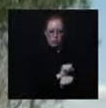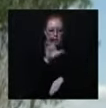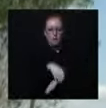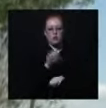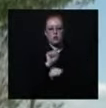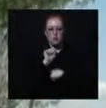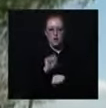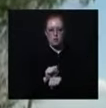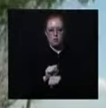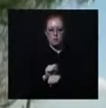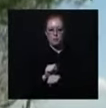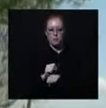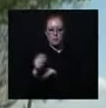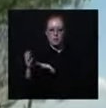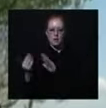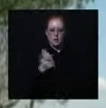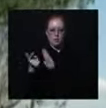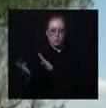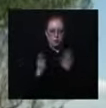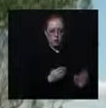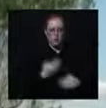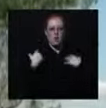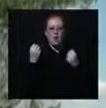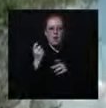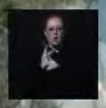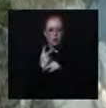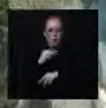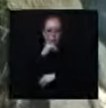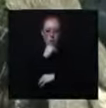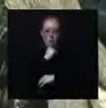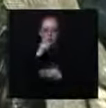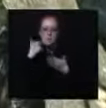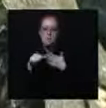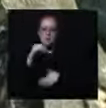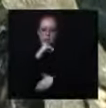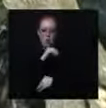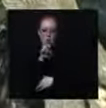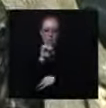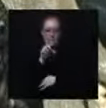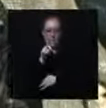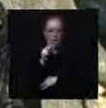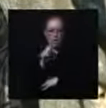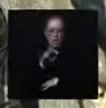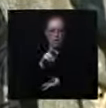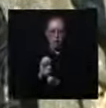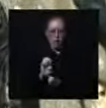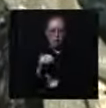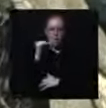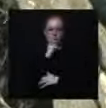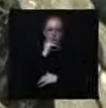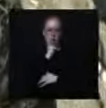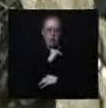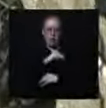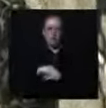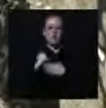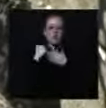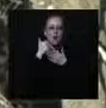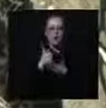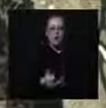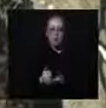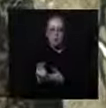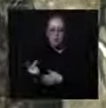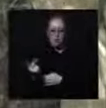labor, conspiracy, healthcare fraud, mail fraud, and Medicare fraud. Helping to bring the Kaufmans to justice and helping the residents